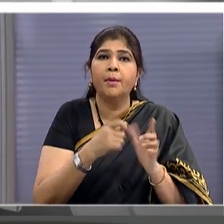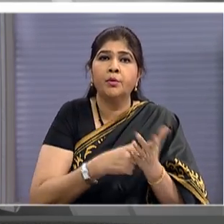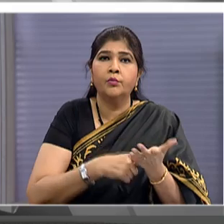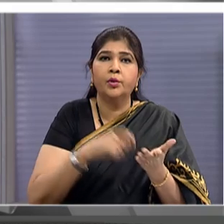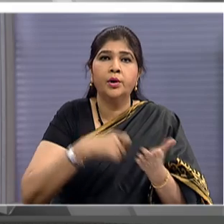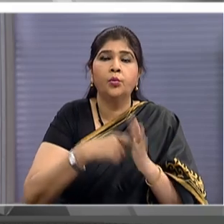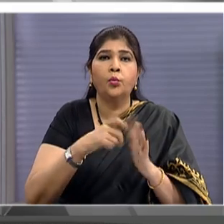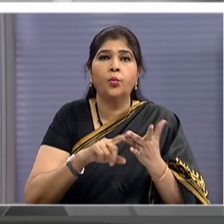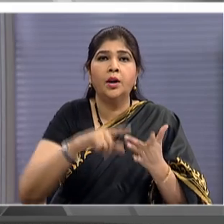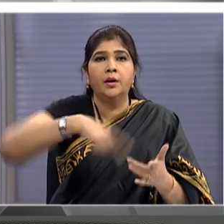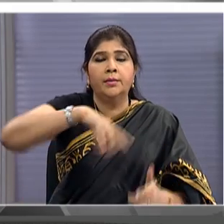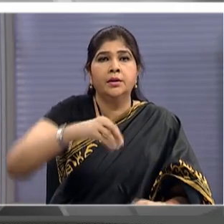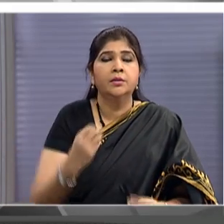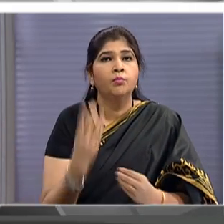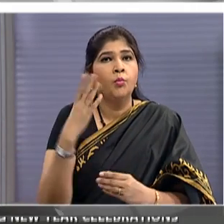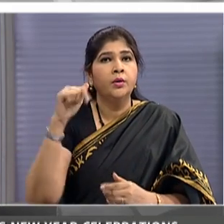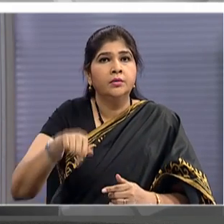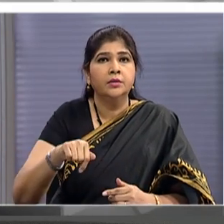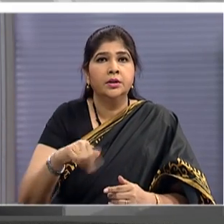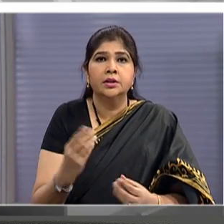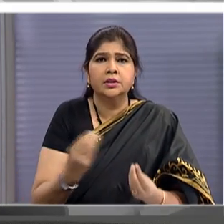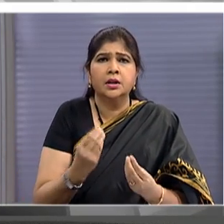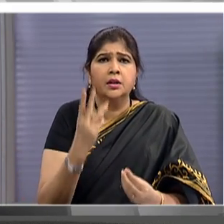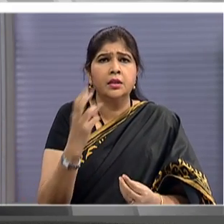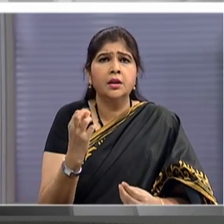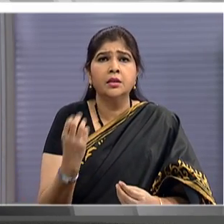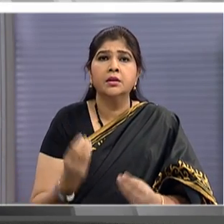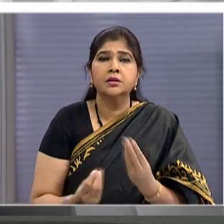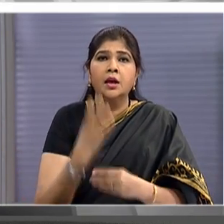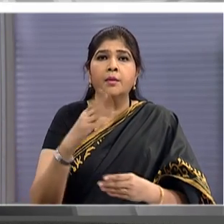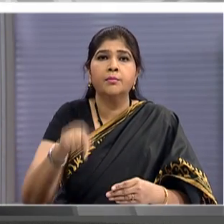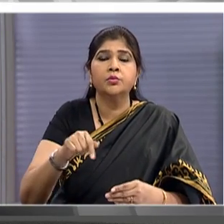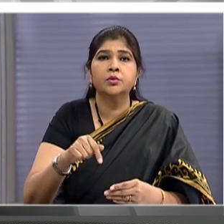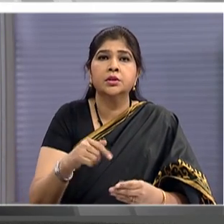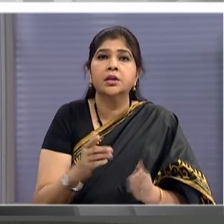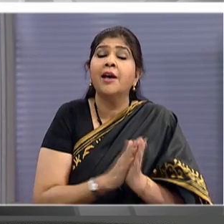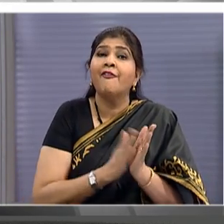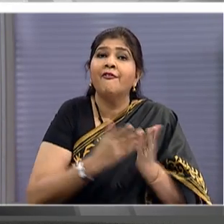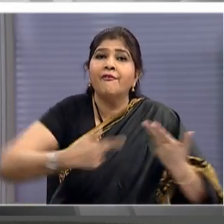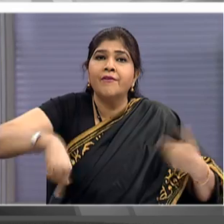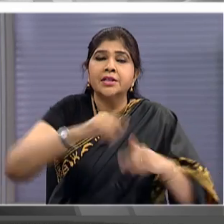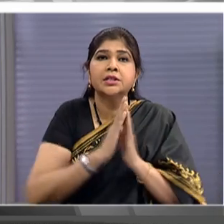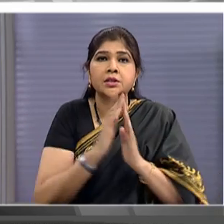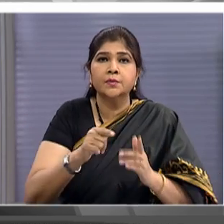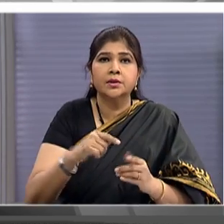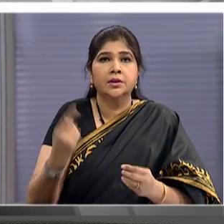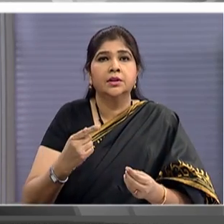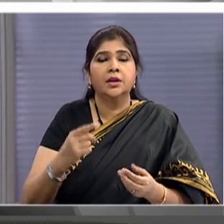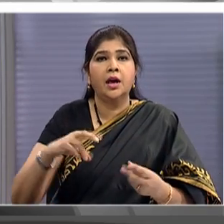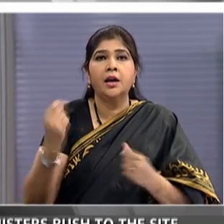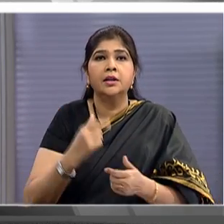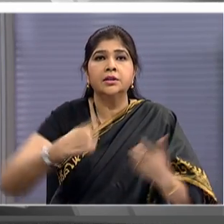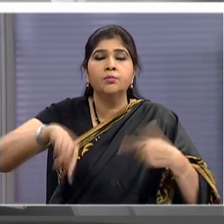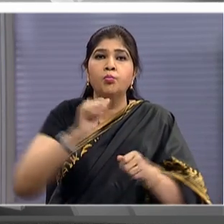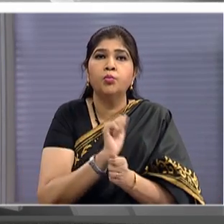this morning. The fire took place at around 3:30 a.m. during a temple festival. Police, disaster management teams and